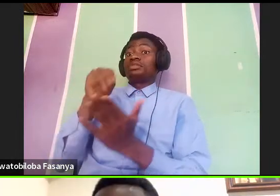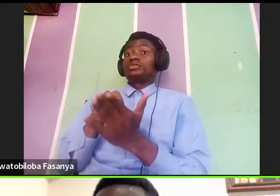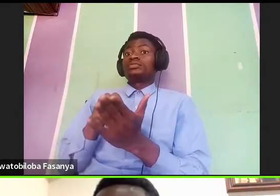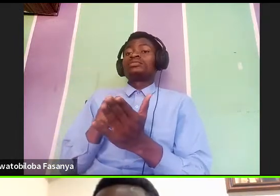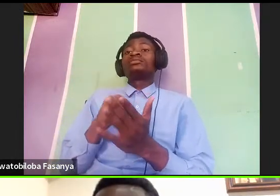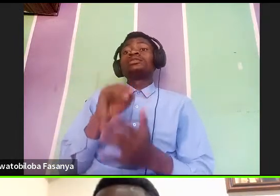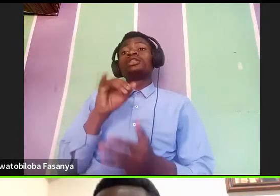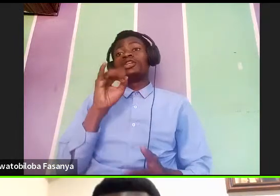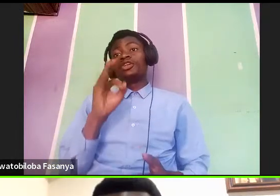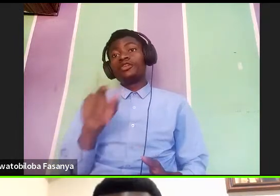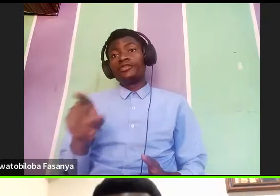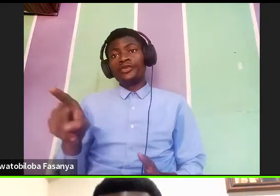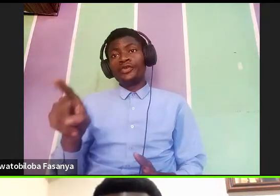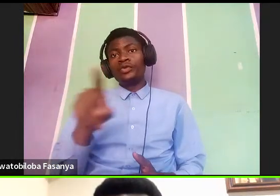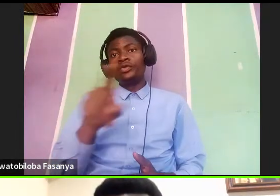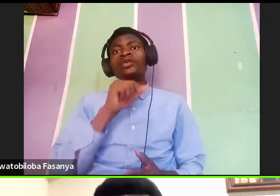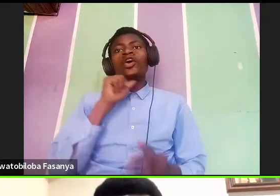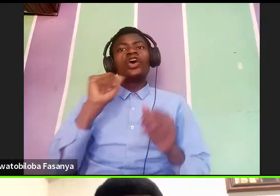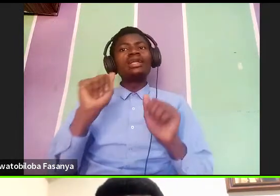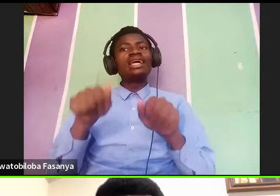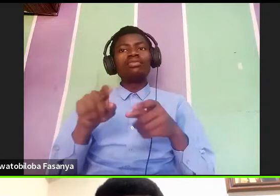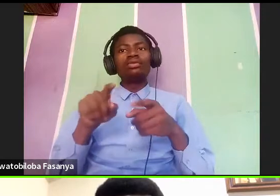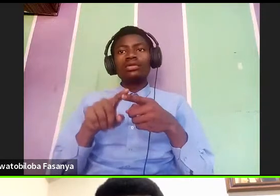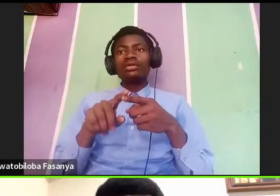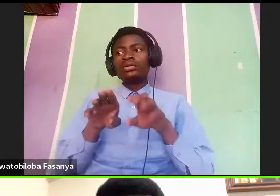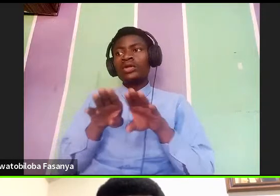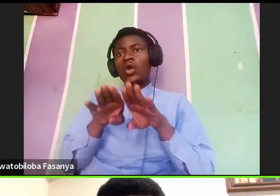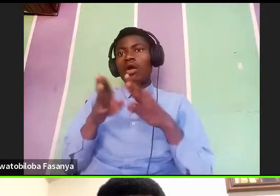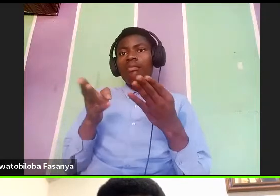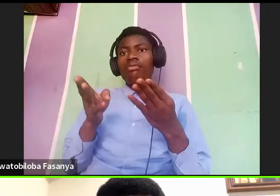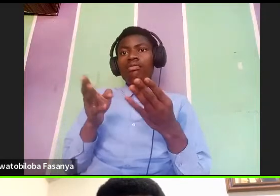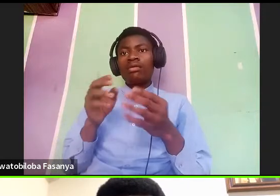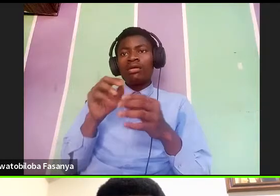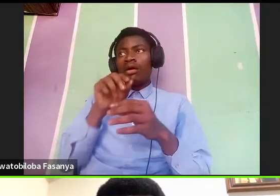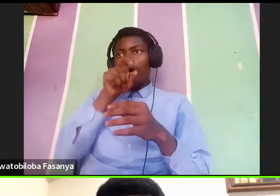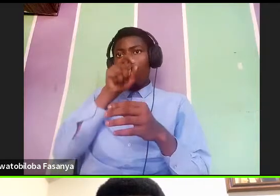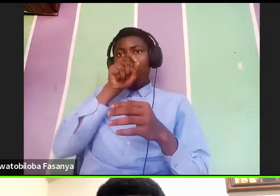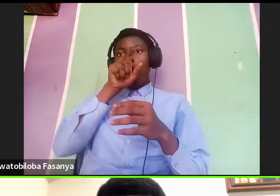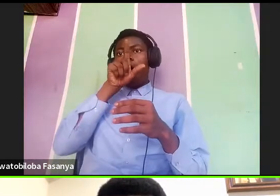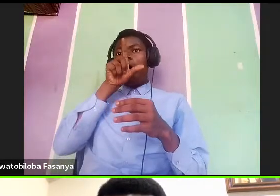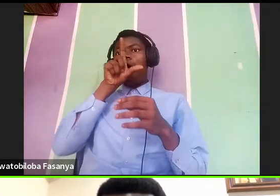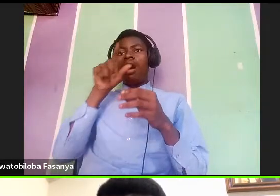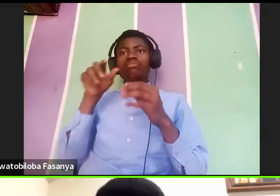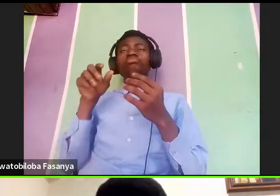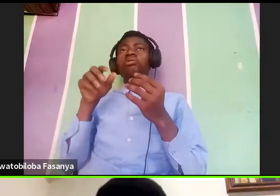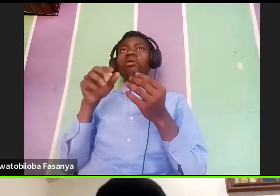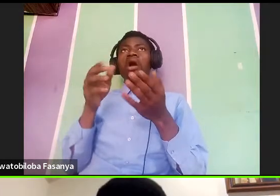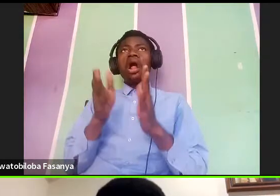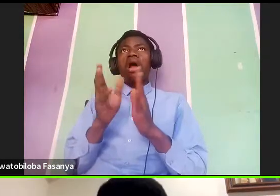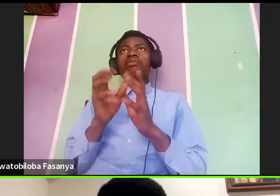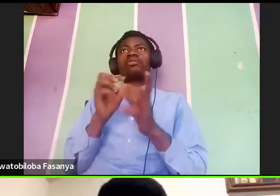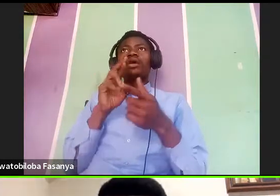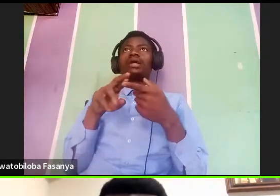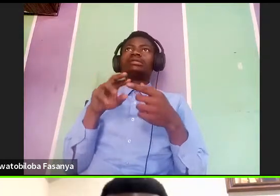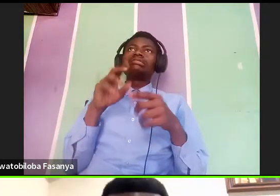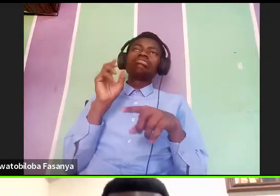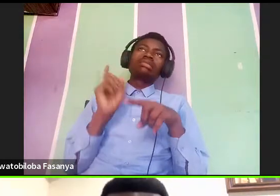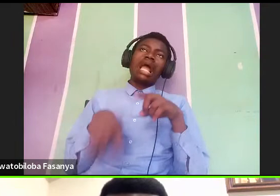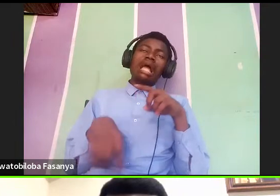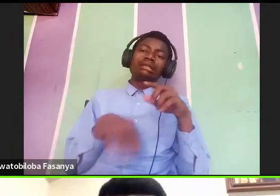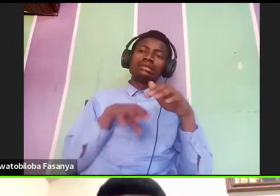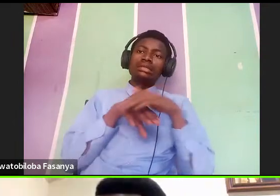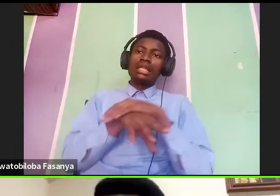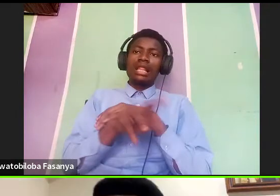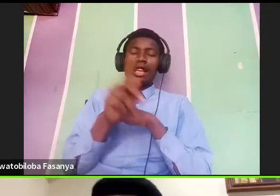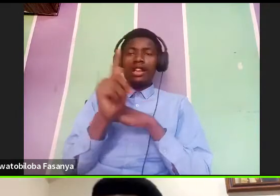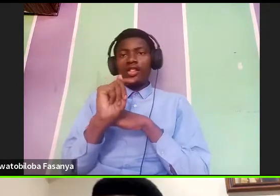unable to open your bowels, or you know, to go to toilet,